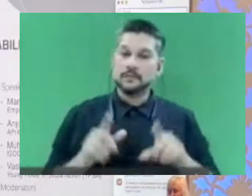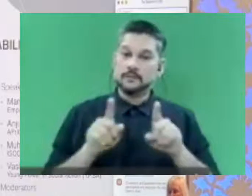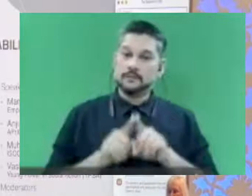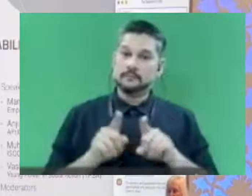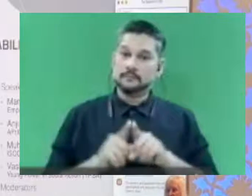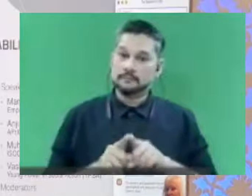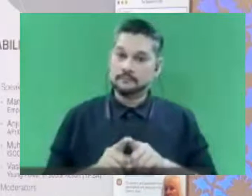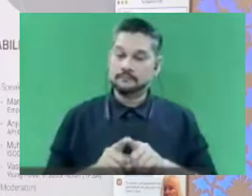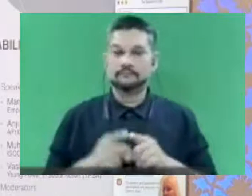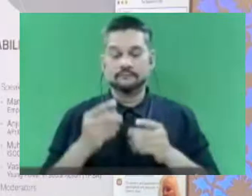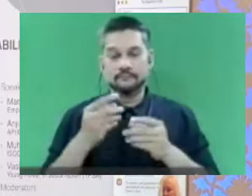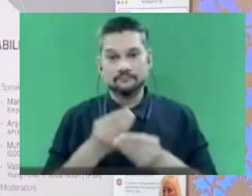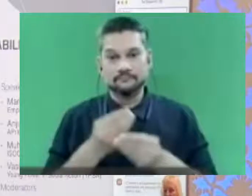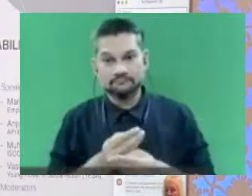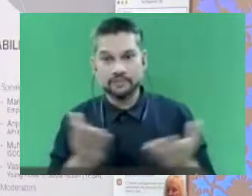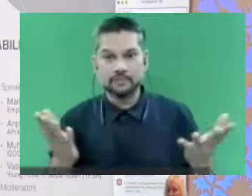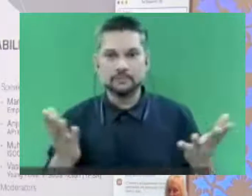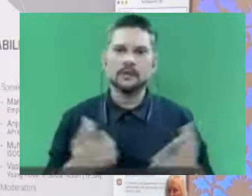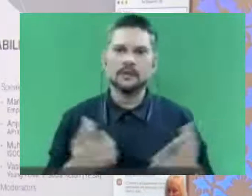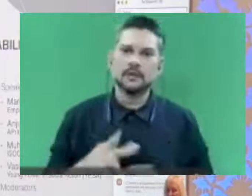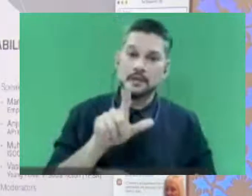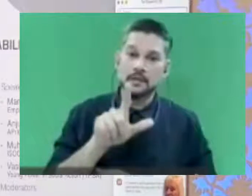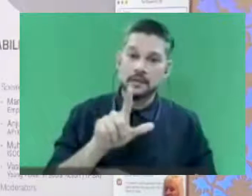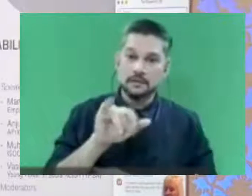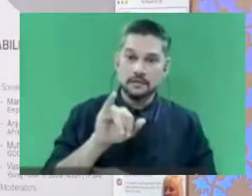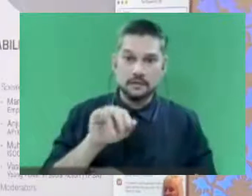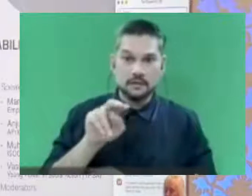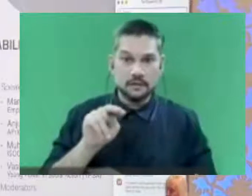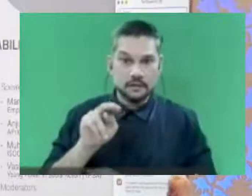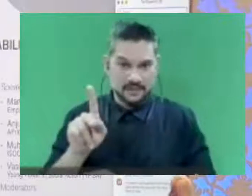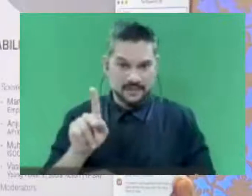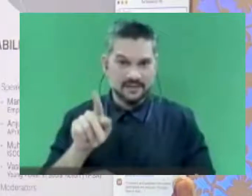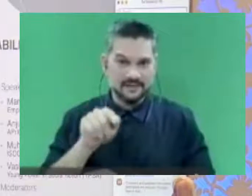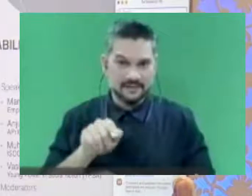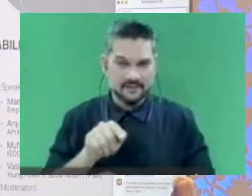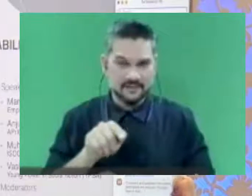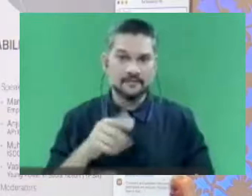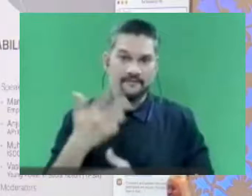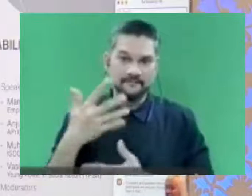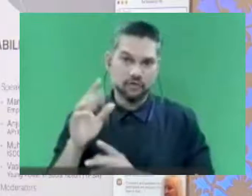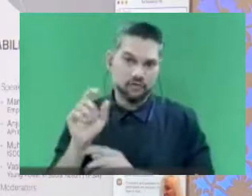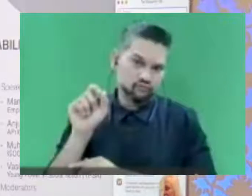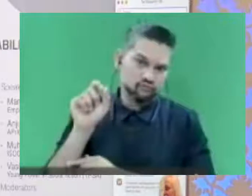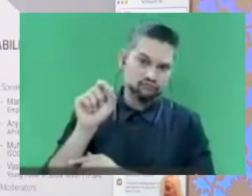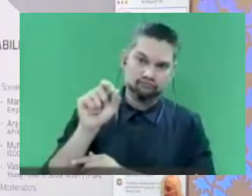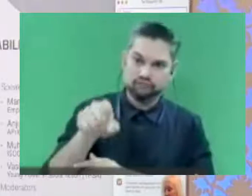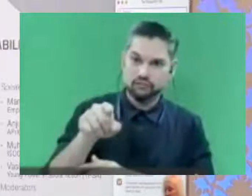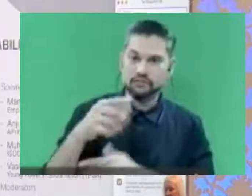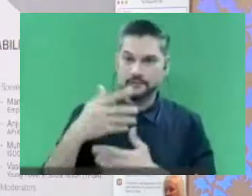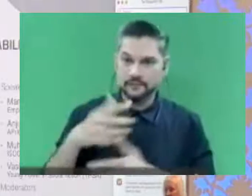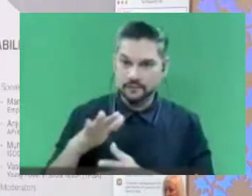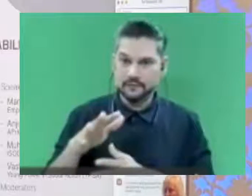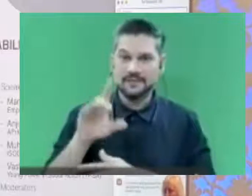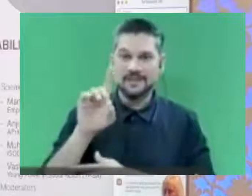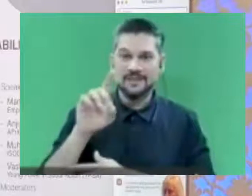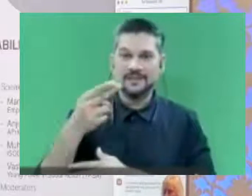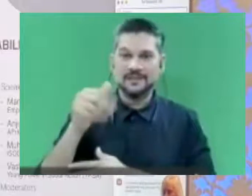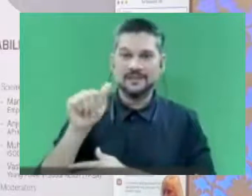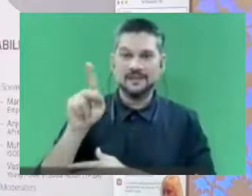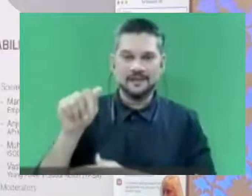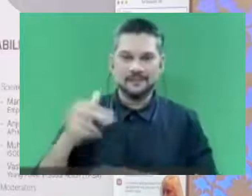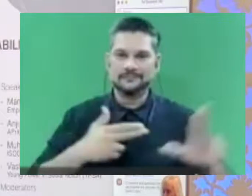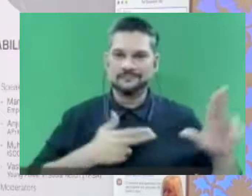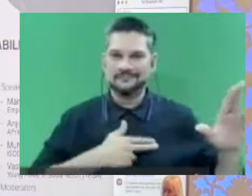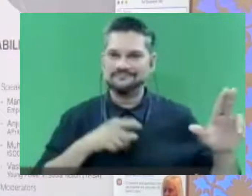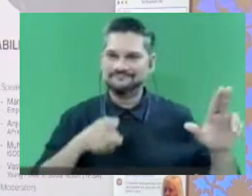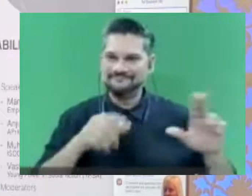the link to the Dhaka Declaration has been posted, and so you can click